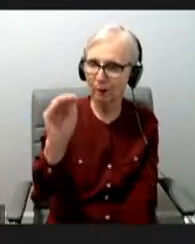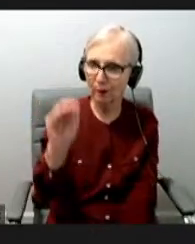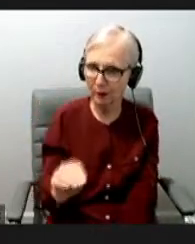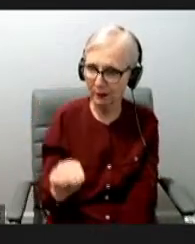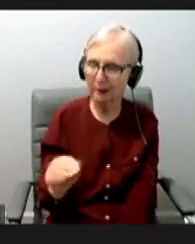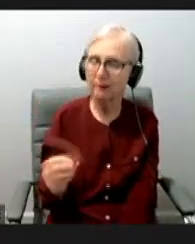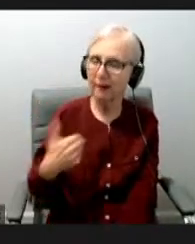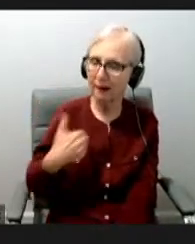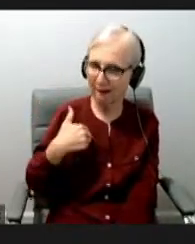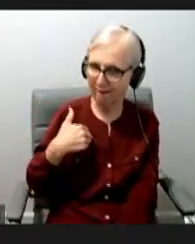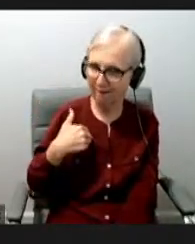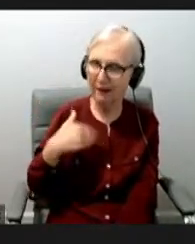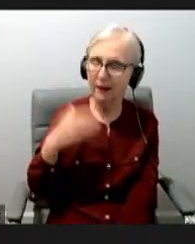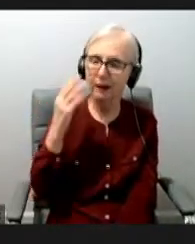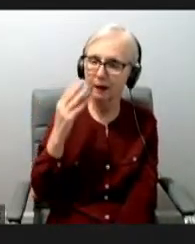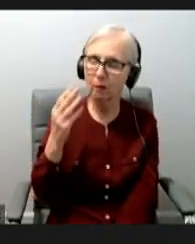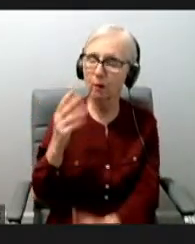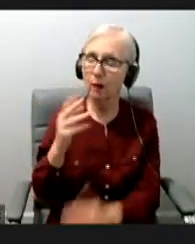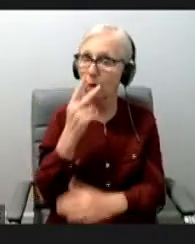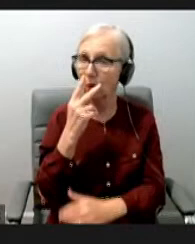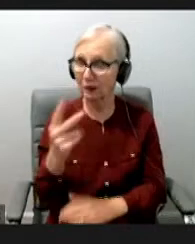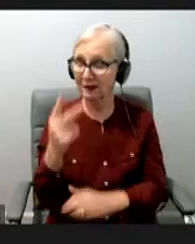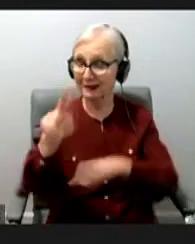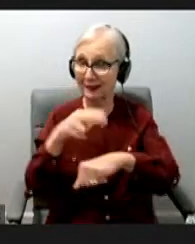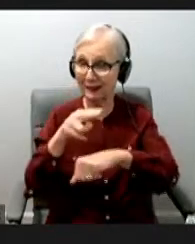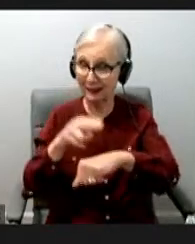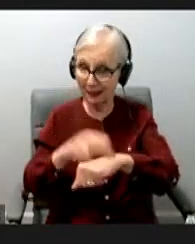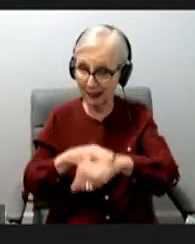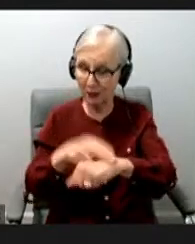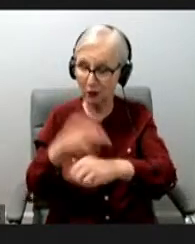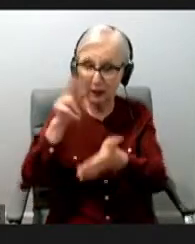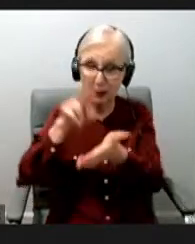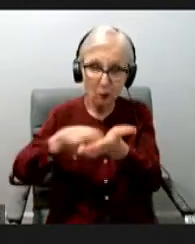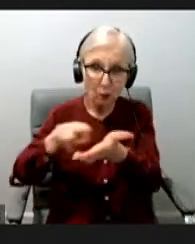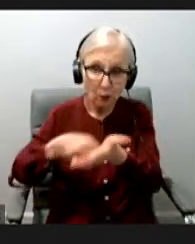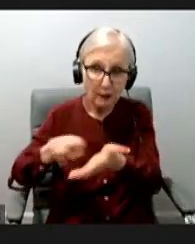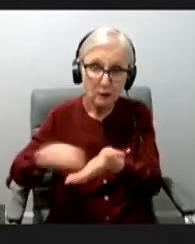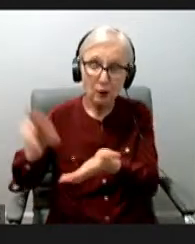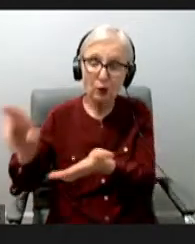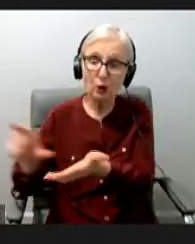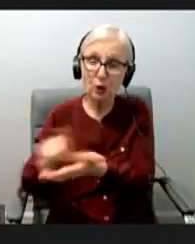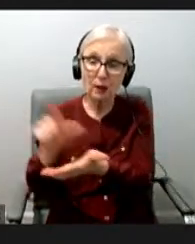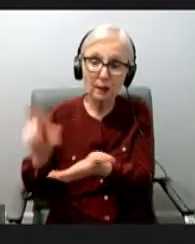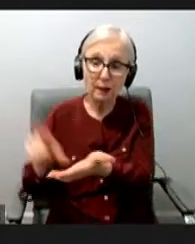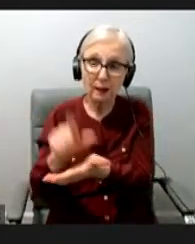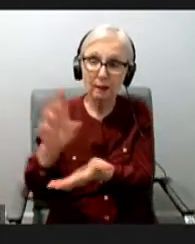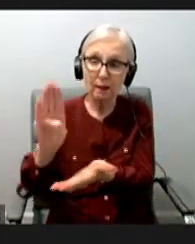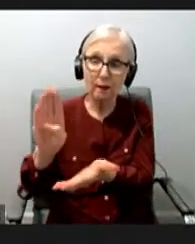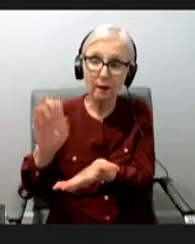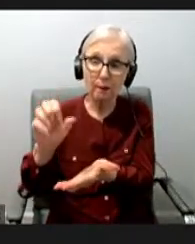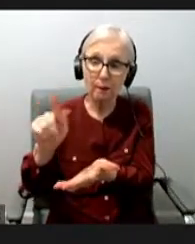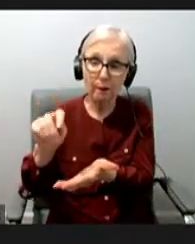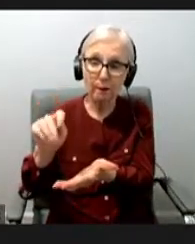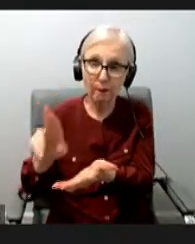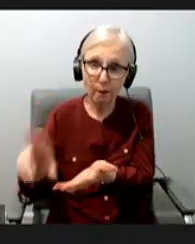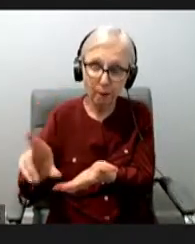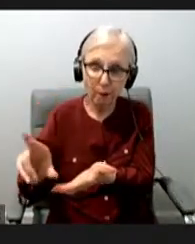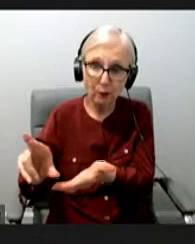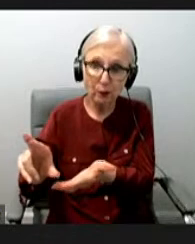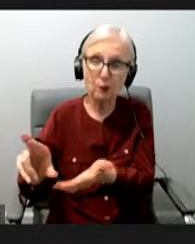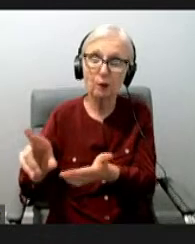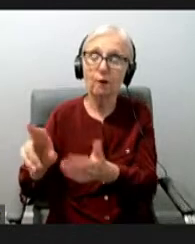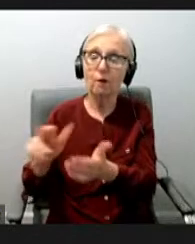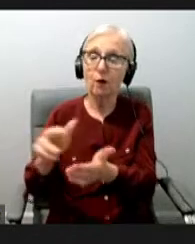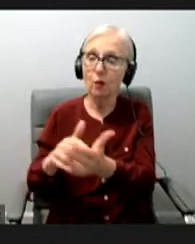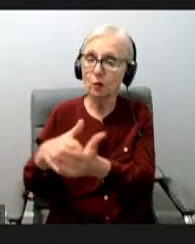point. But what we've seen nationally and in the research literature is certainly that booster doses for that immunocompromised